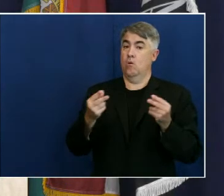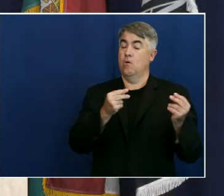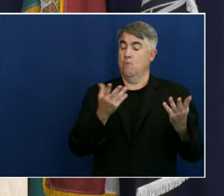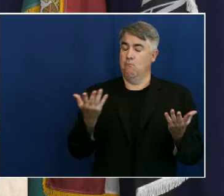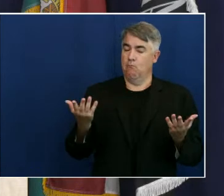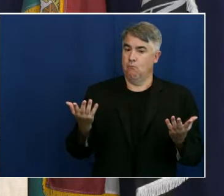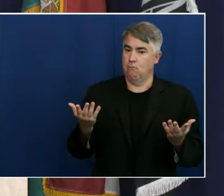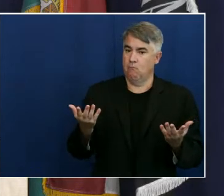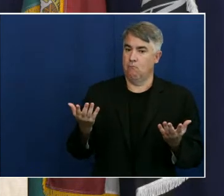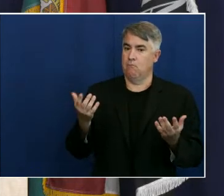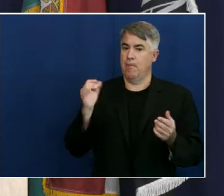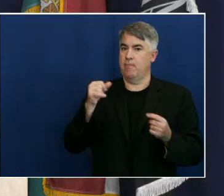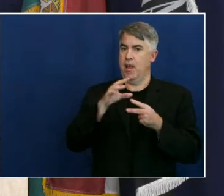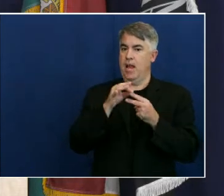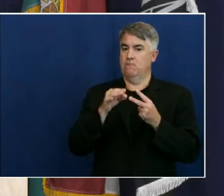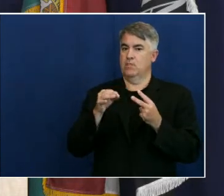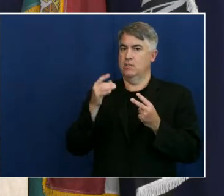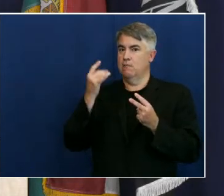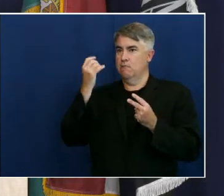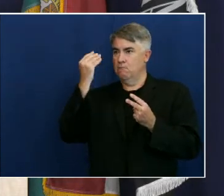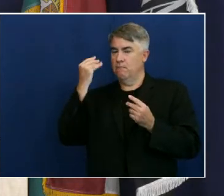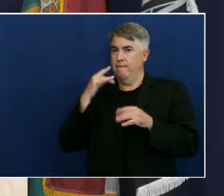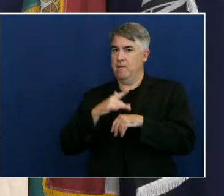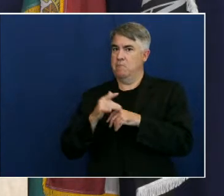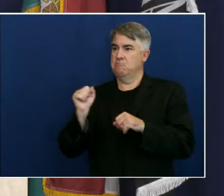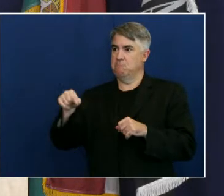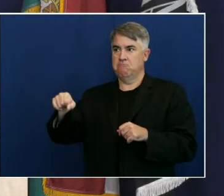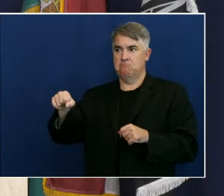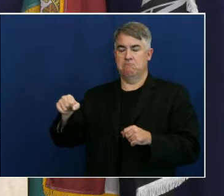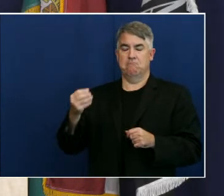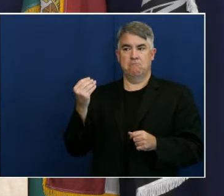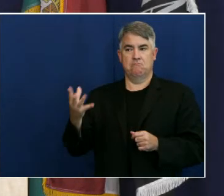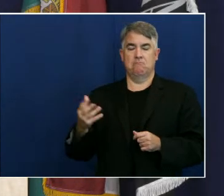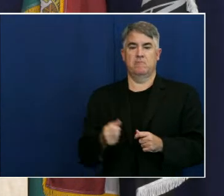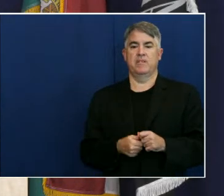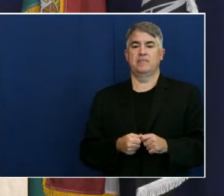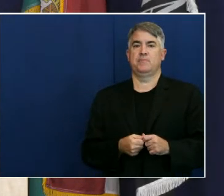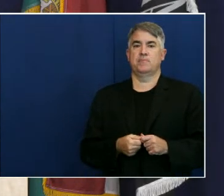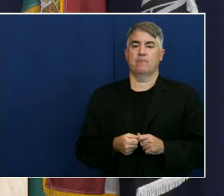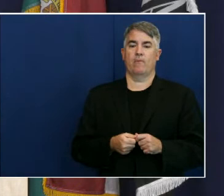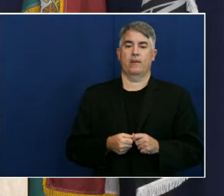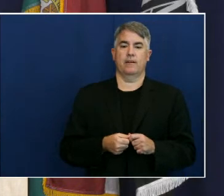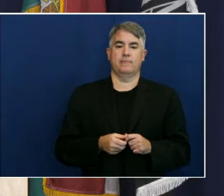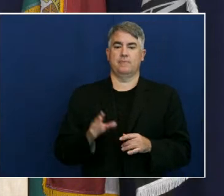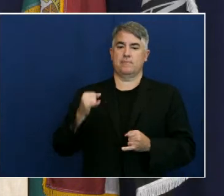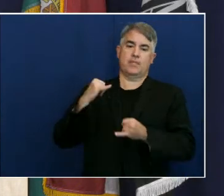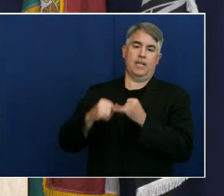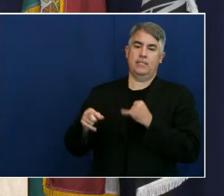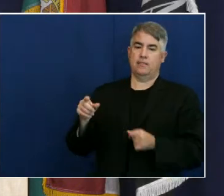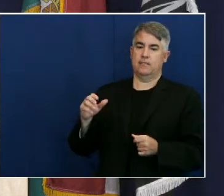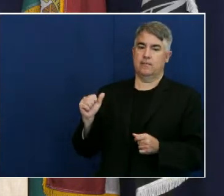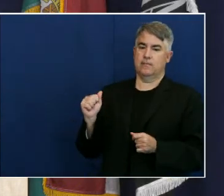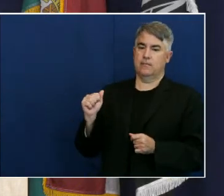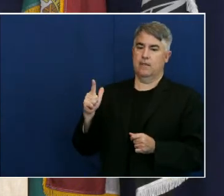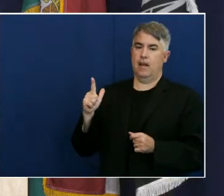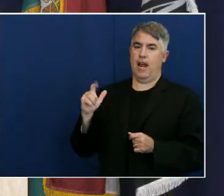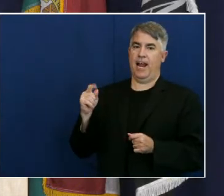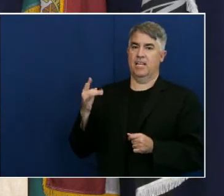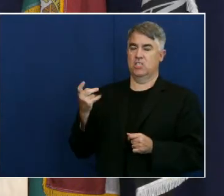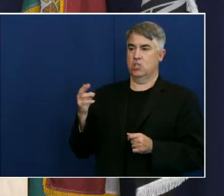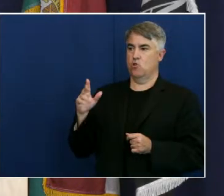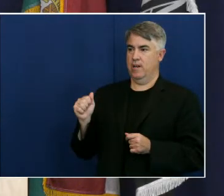available. Next question. This last question is from Alexandra Rangel with